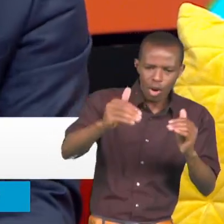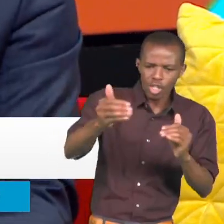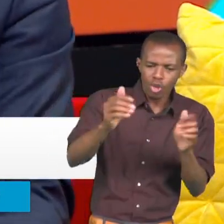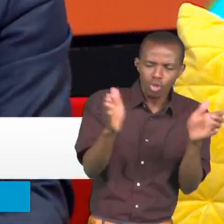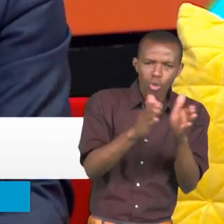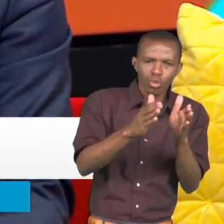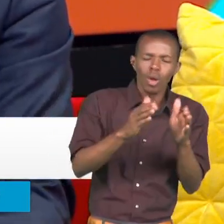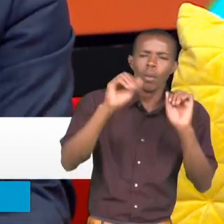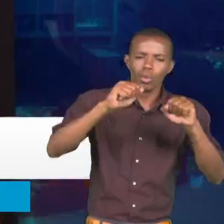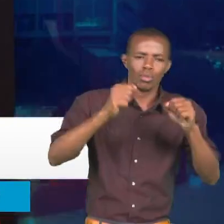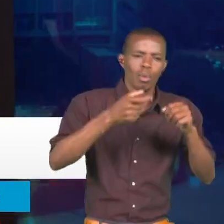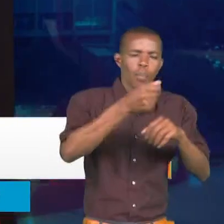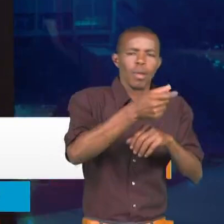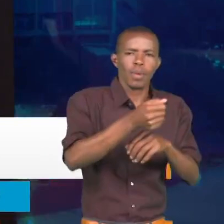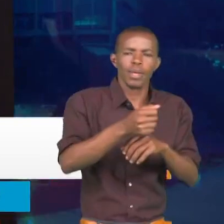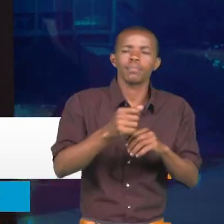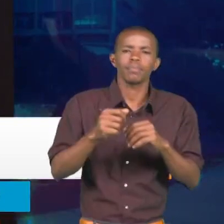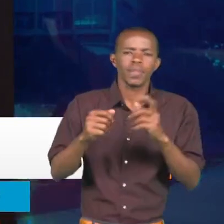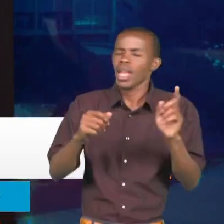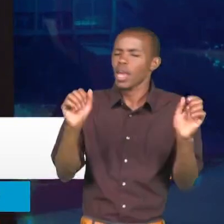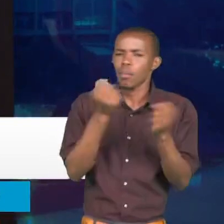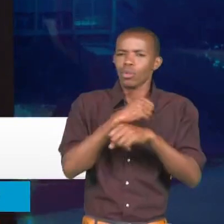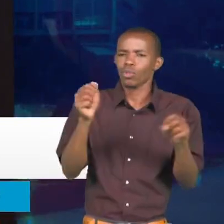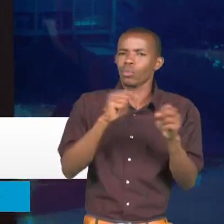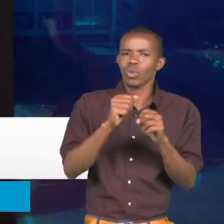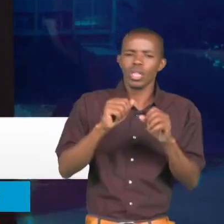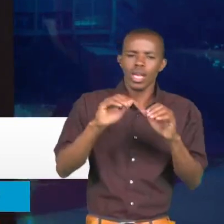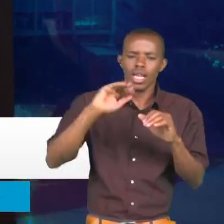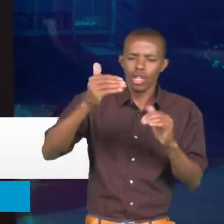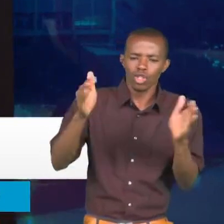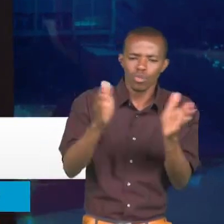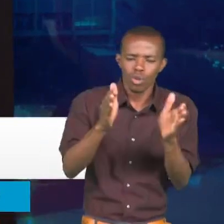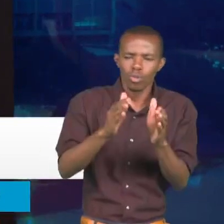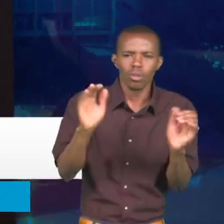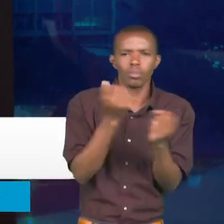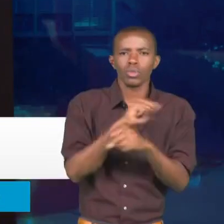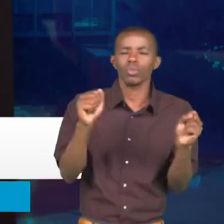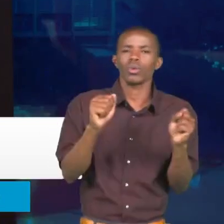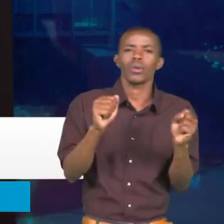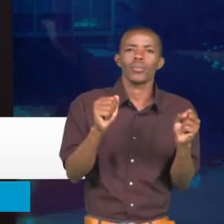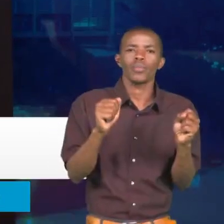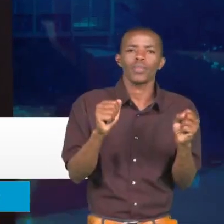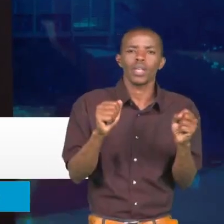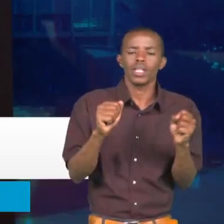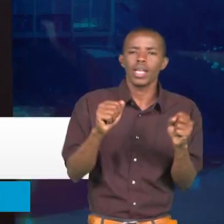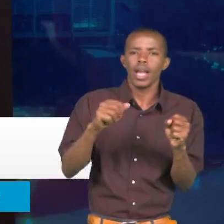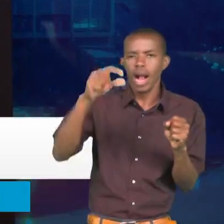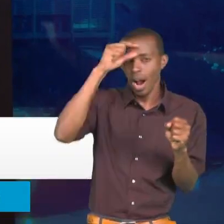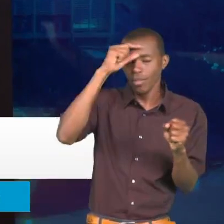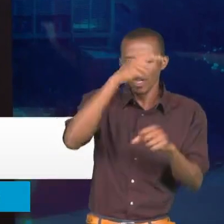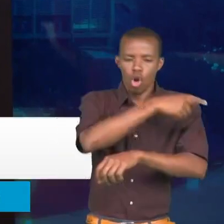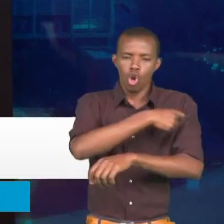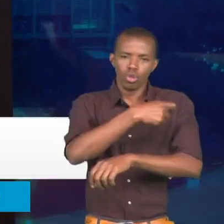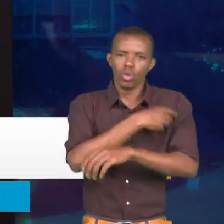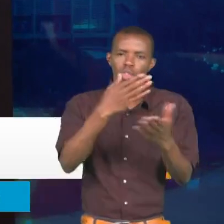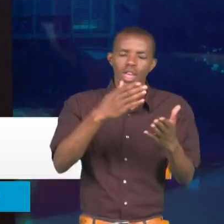thing over the counter? Okay, chemist kwa mtaa, you can't access PrEP. You can't access it. Okay. So it's available in government hospitals, in